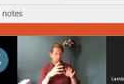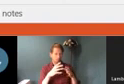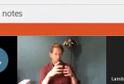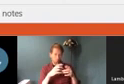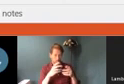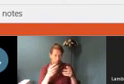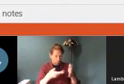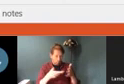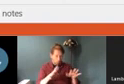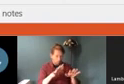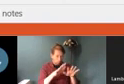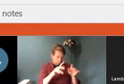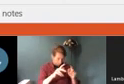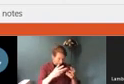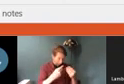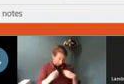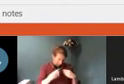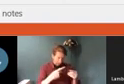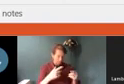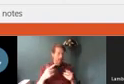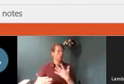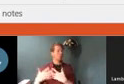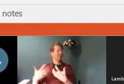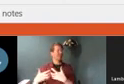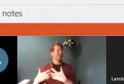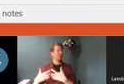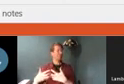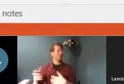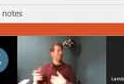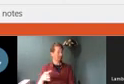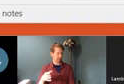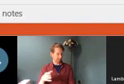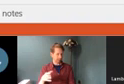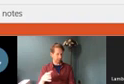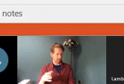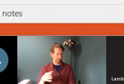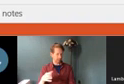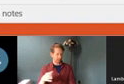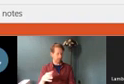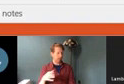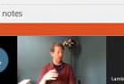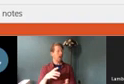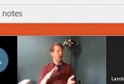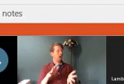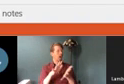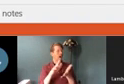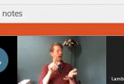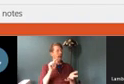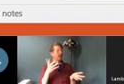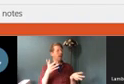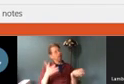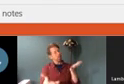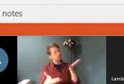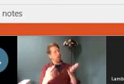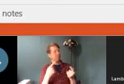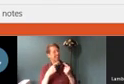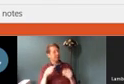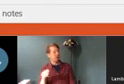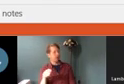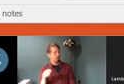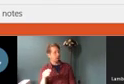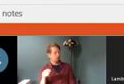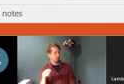new problems. And these overlaps created some bias in the data, which is a bit problematic. So if we have